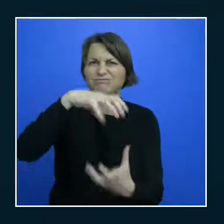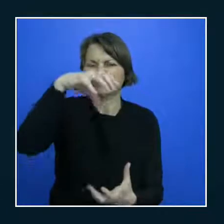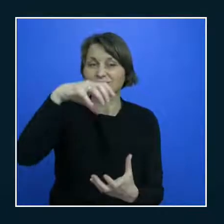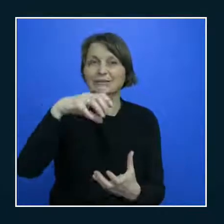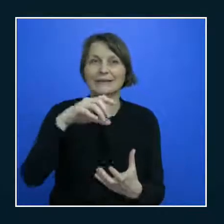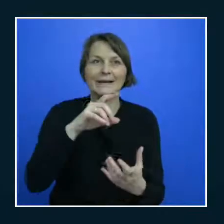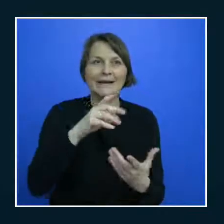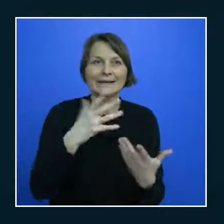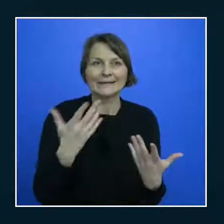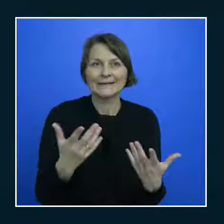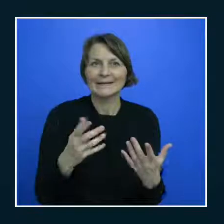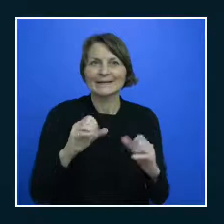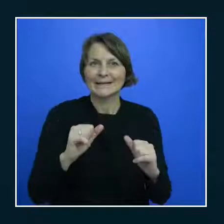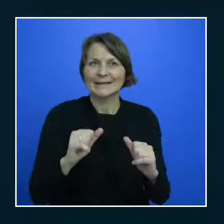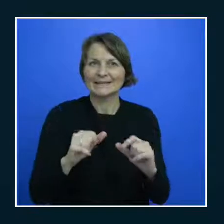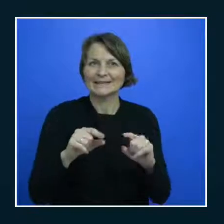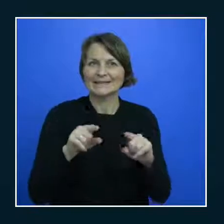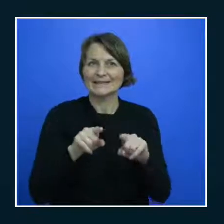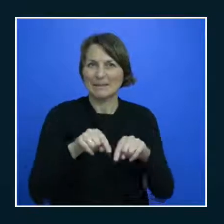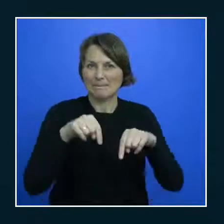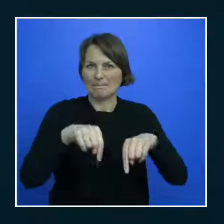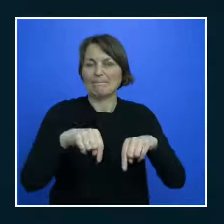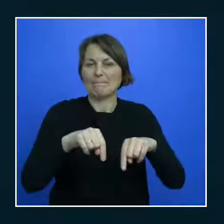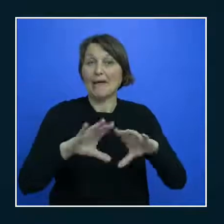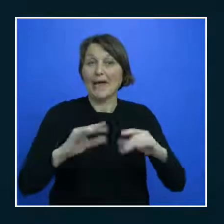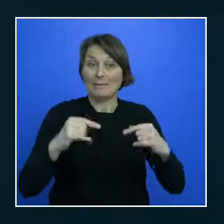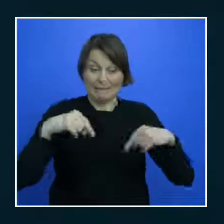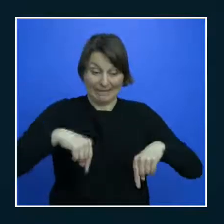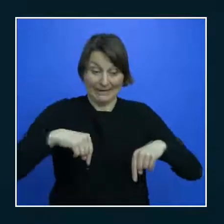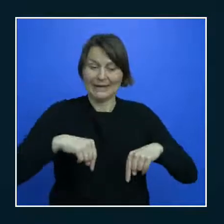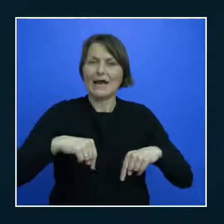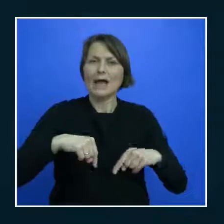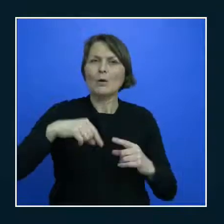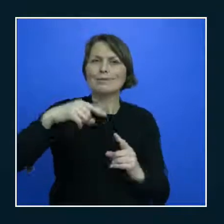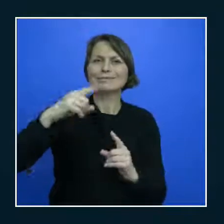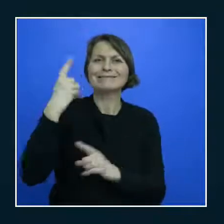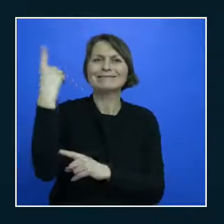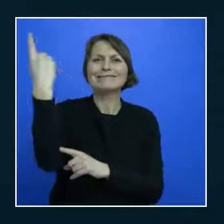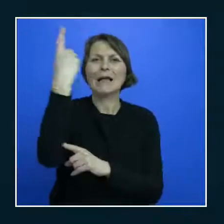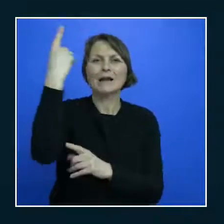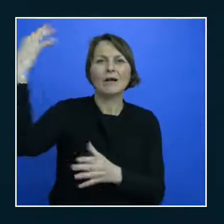has potential to make people a little bit more close when they work or talk or whatever.